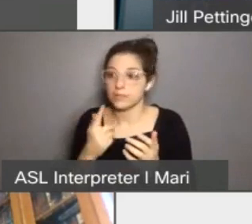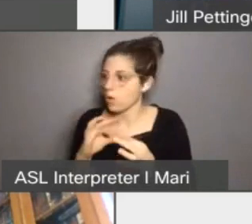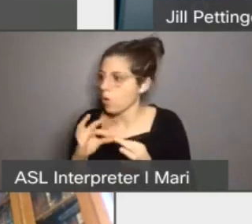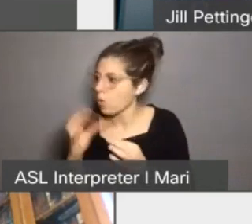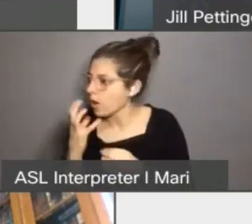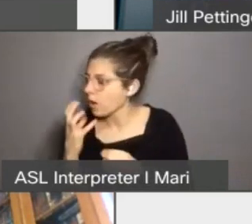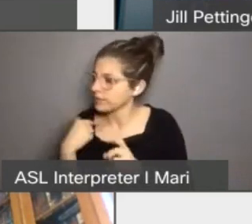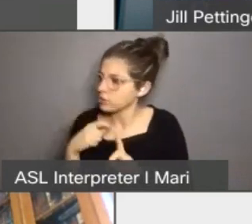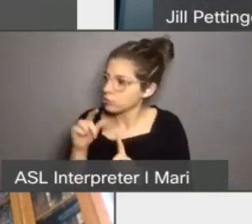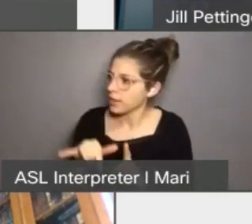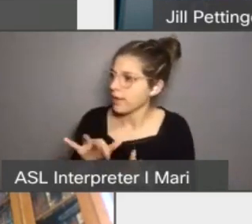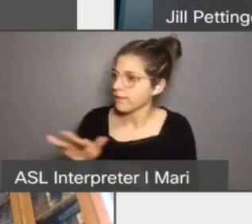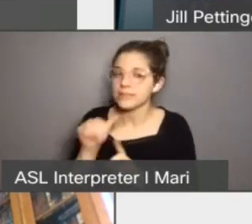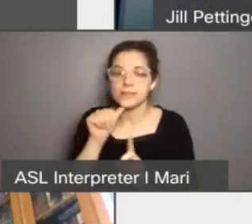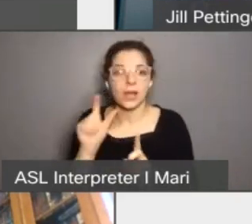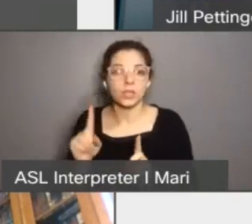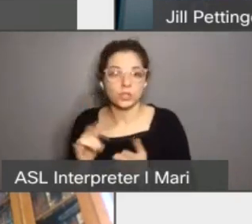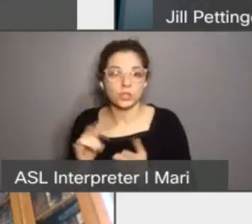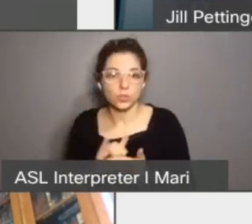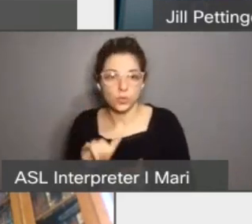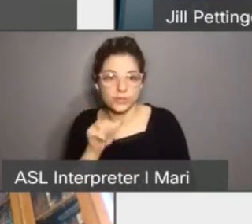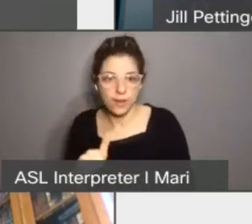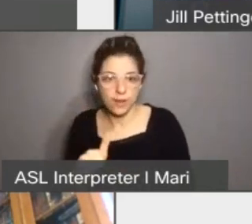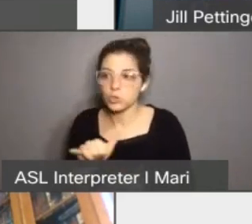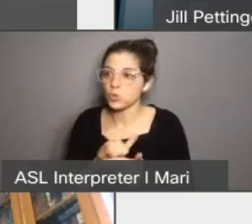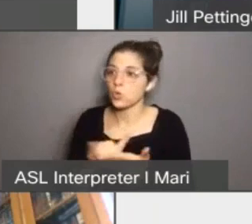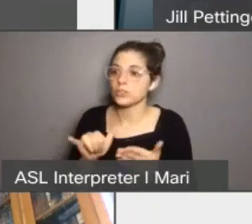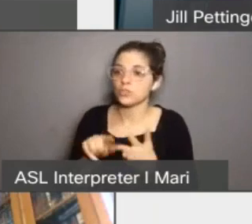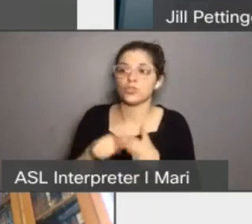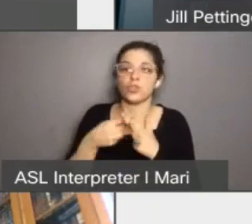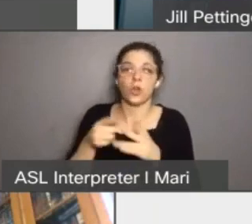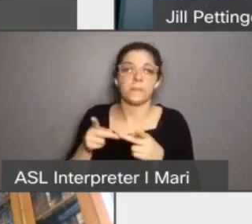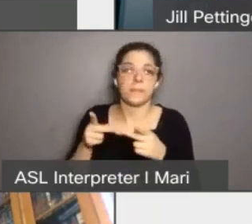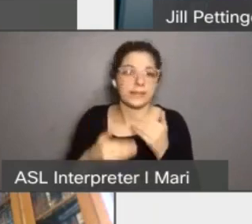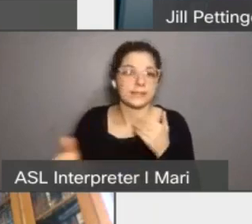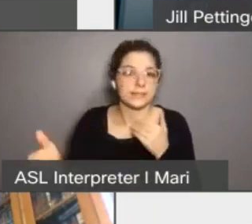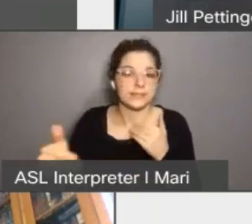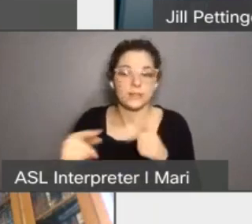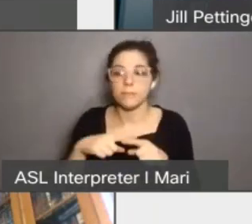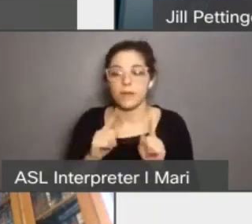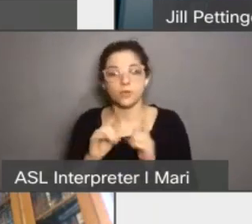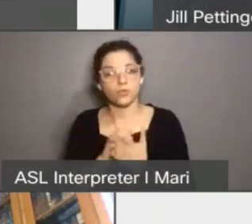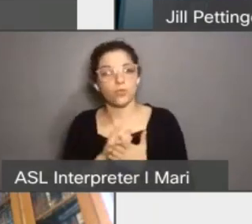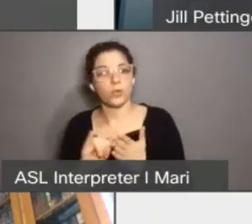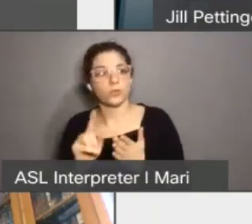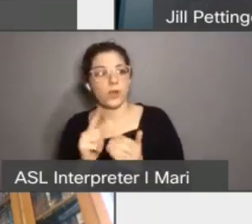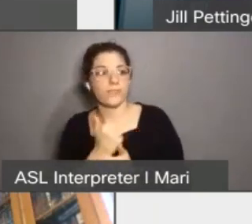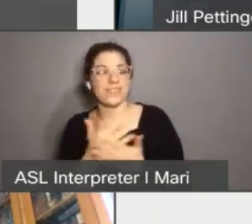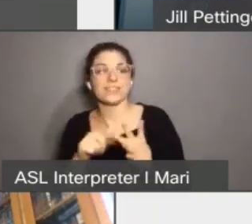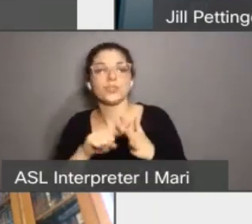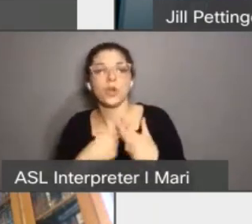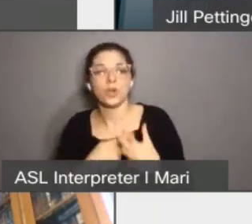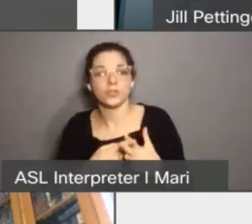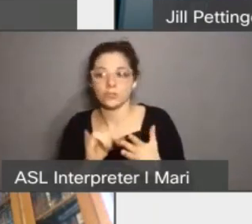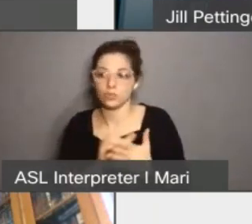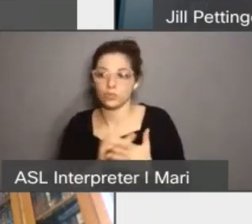to do this. This is not just New York. New York's just like the kicking off point. But New York's where everything starts. And New York